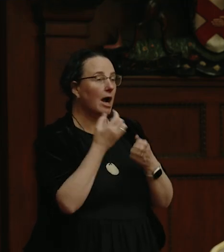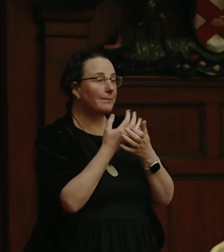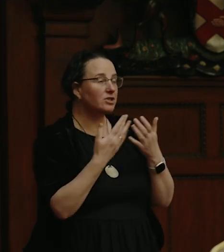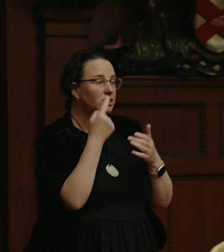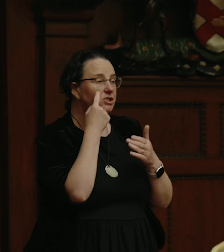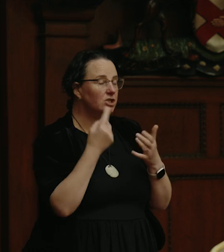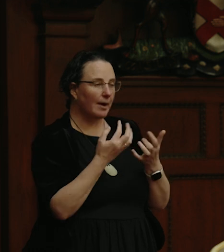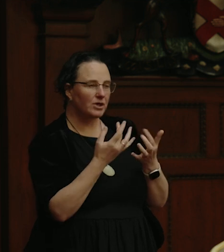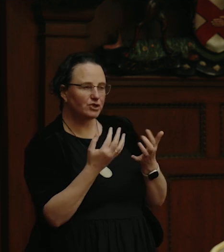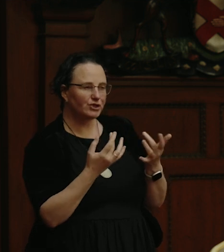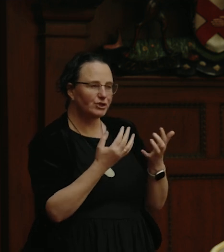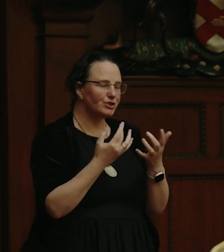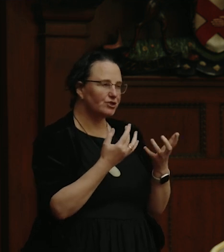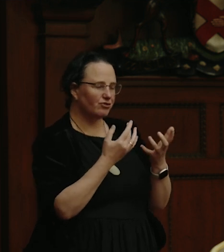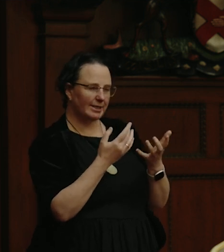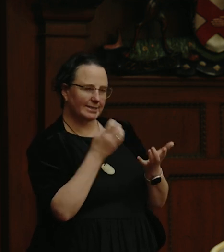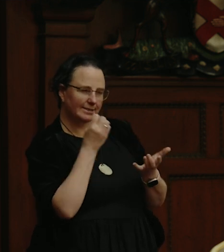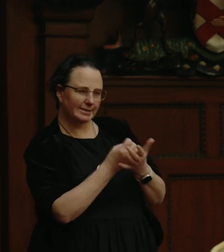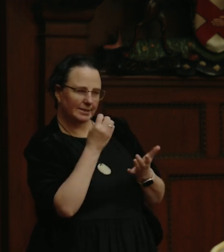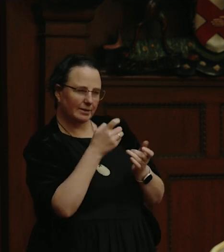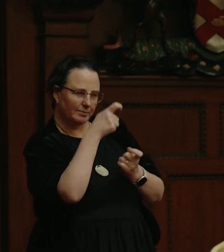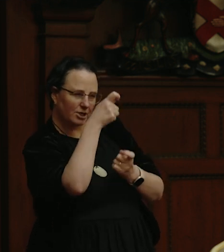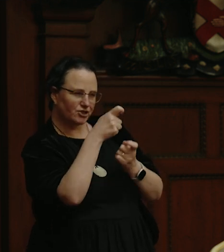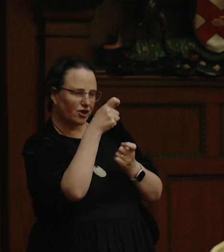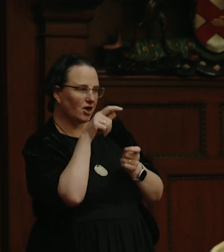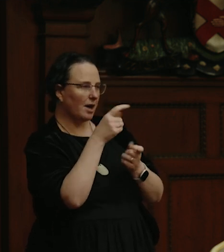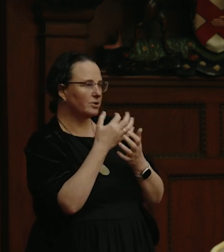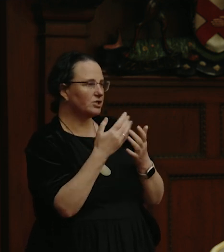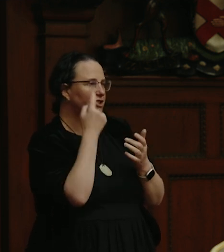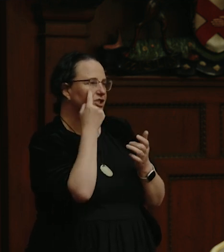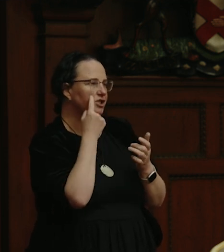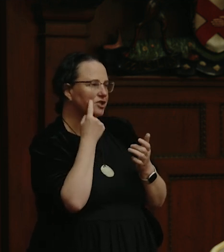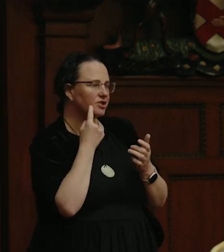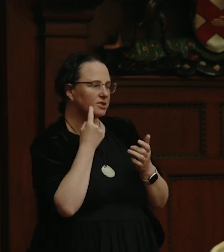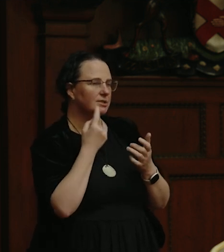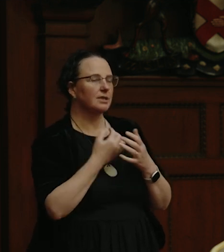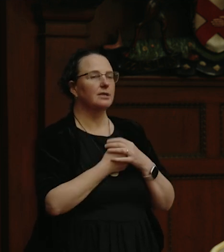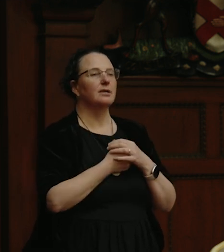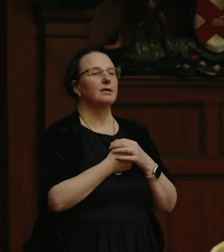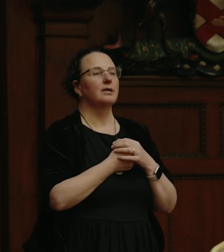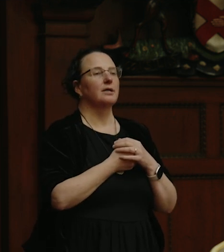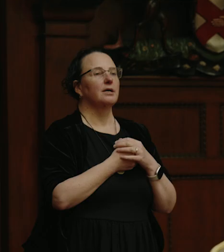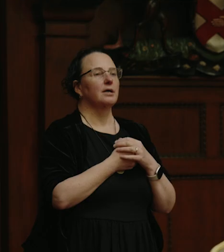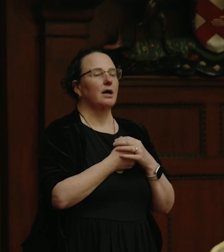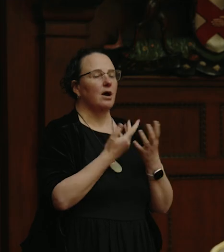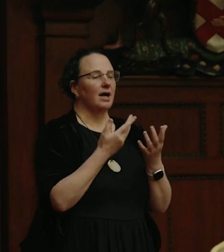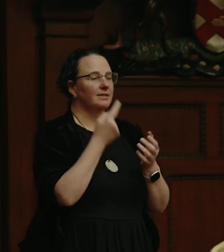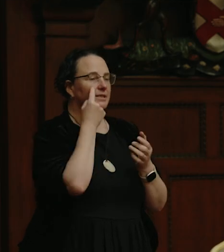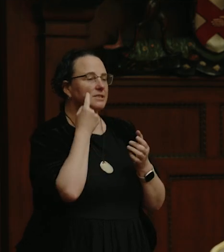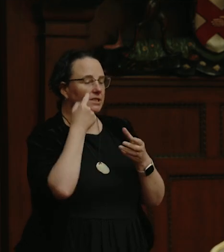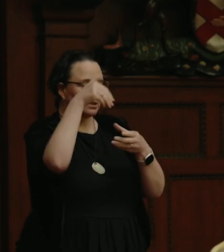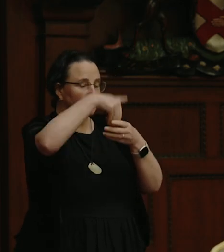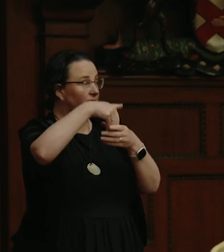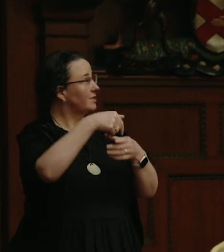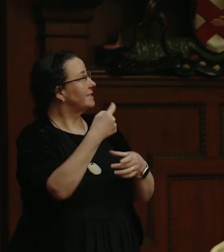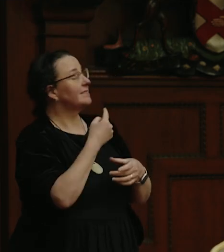to quantify it. We look at the tear breakup time, and if you see that second photo,